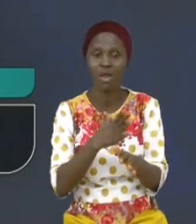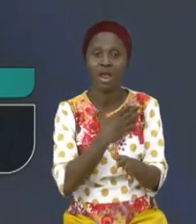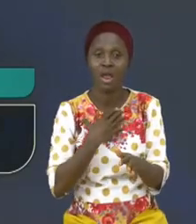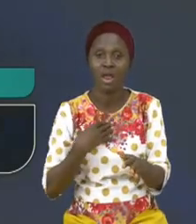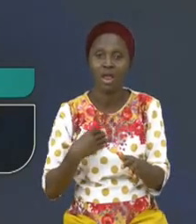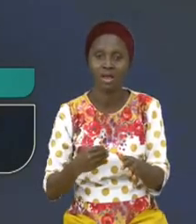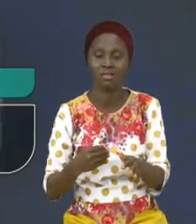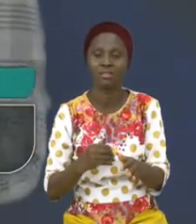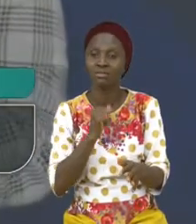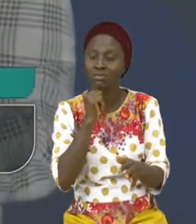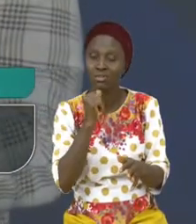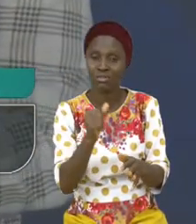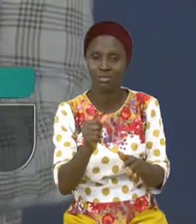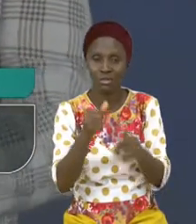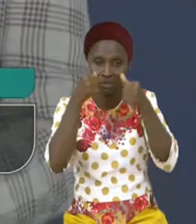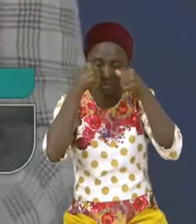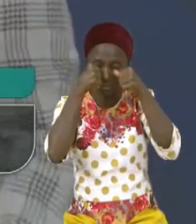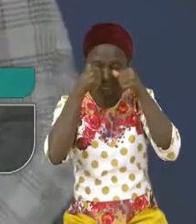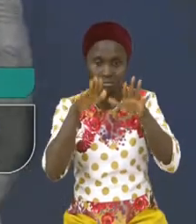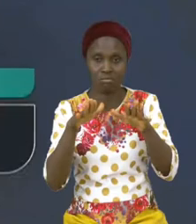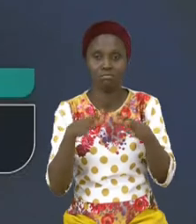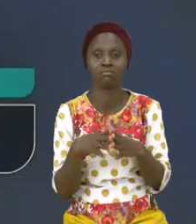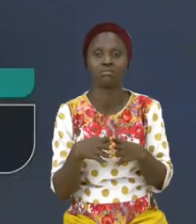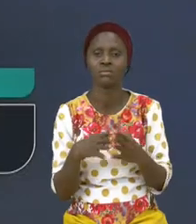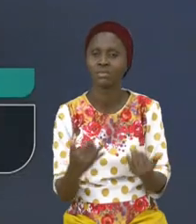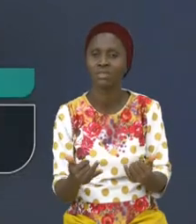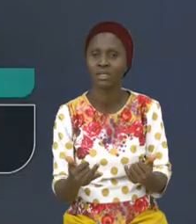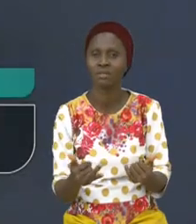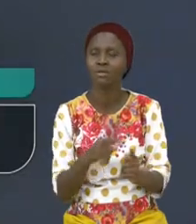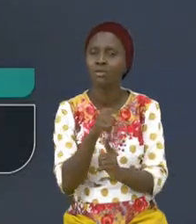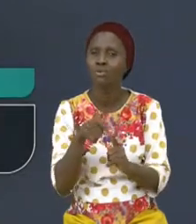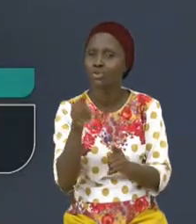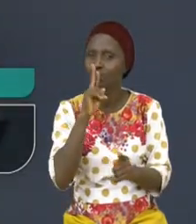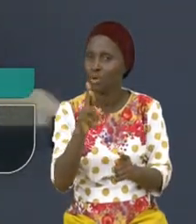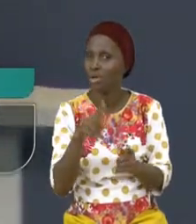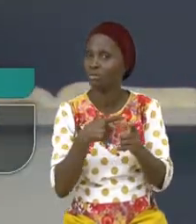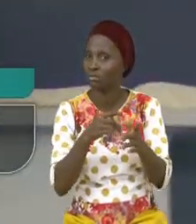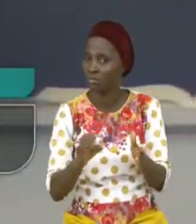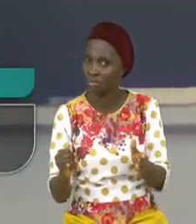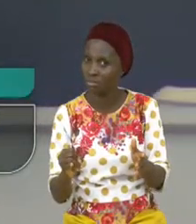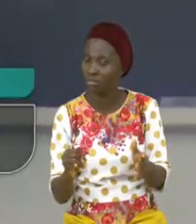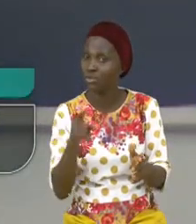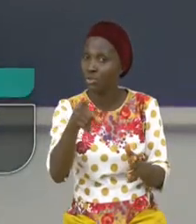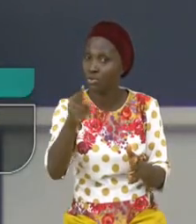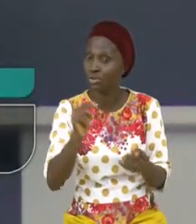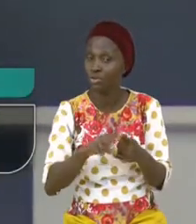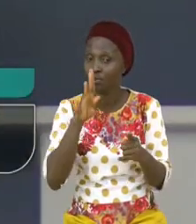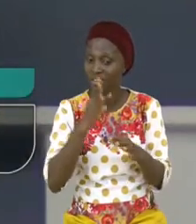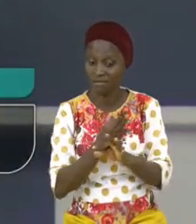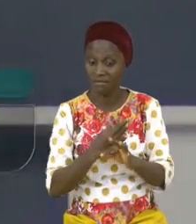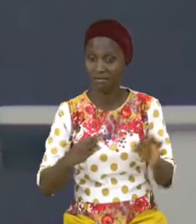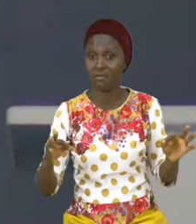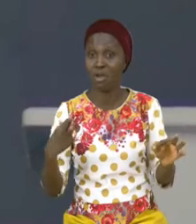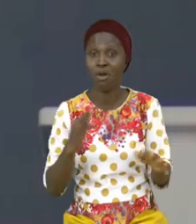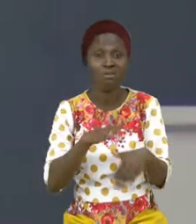it shall not fade now when you are running you want to be free of